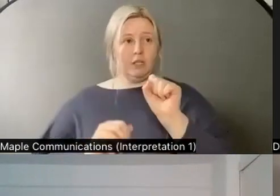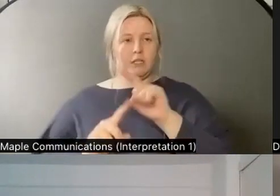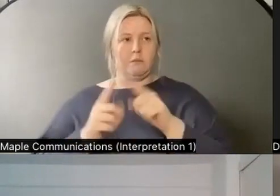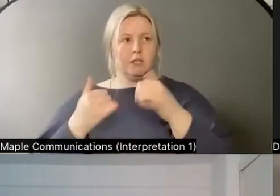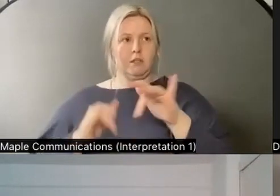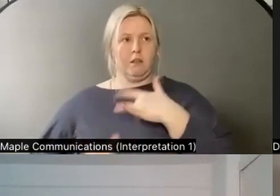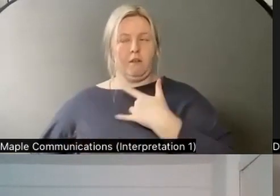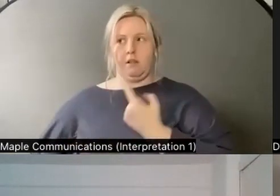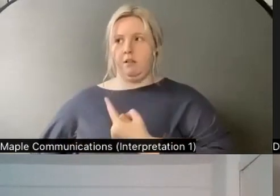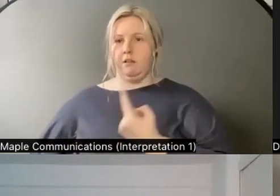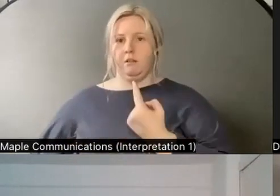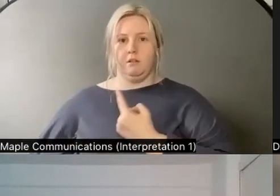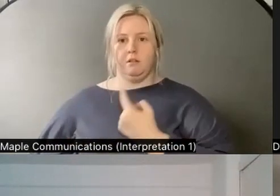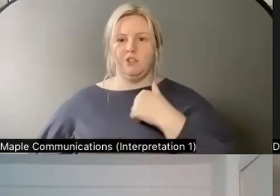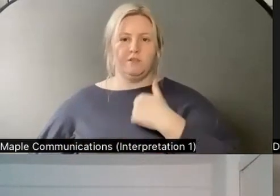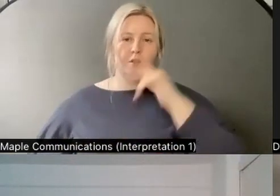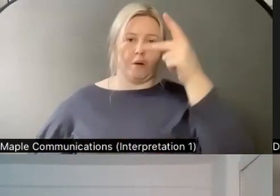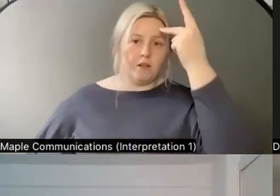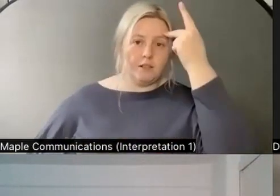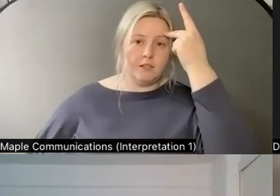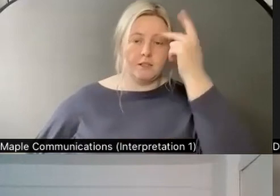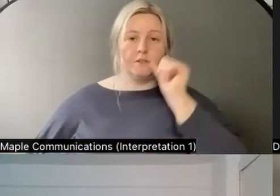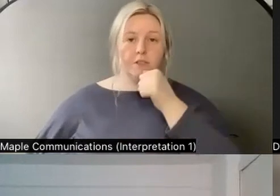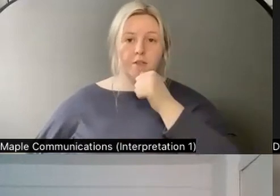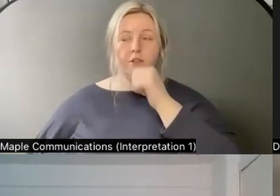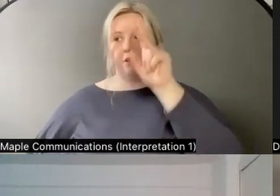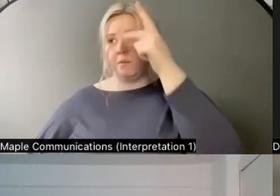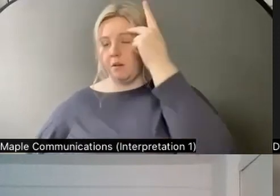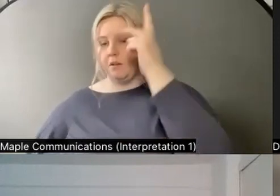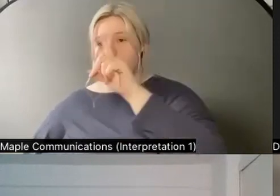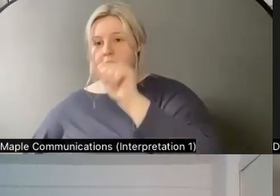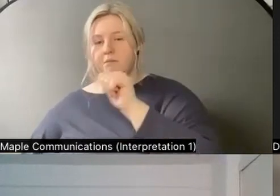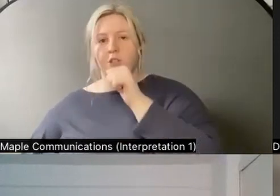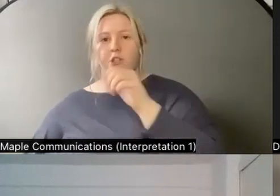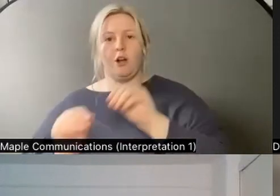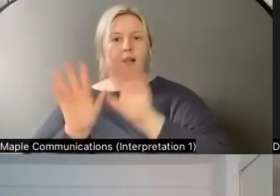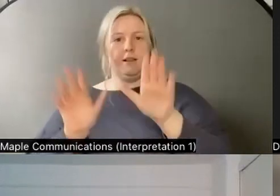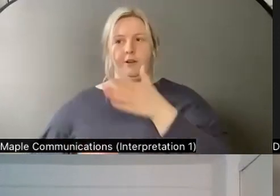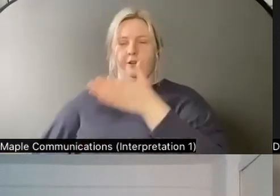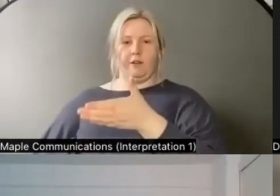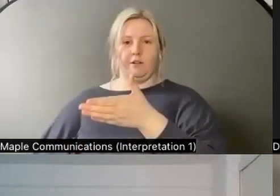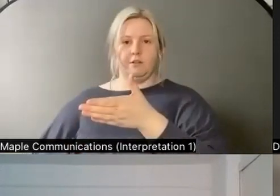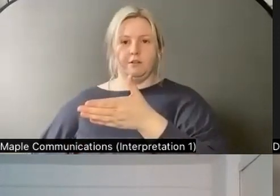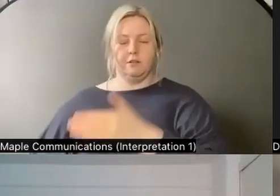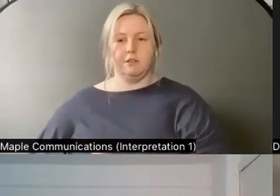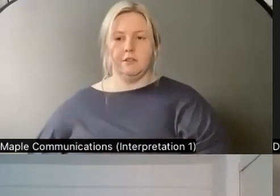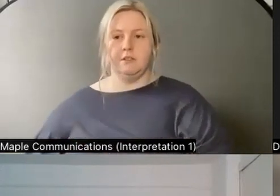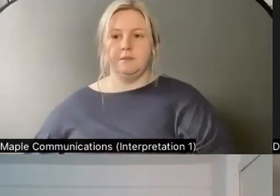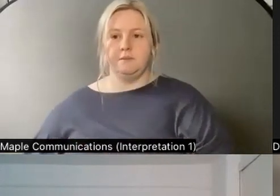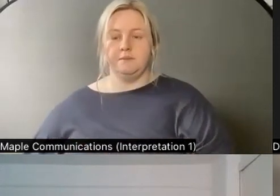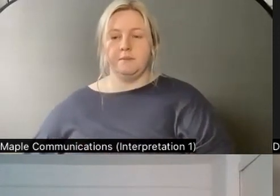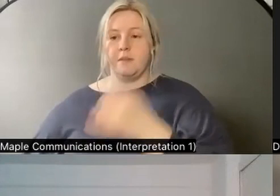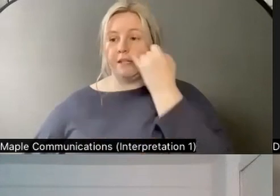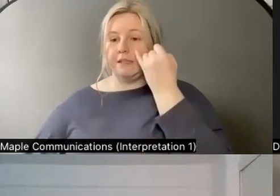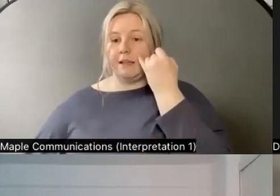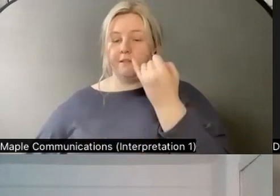suffering and the politics of disability is not named explicitly in those spaces. Because if we were all, you know, if